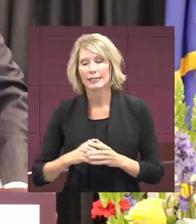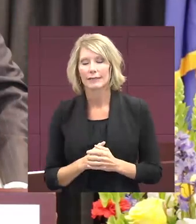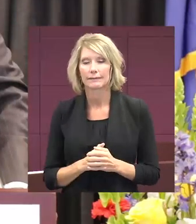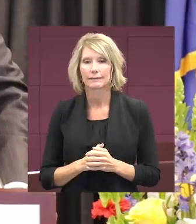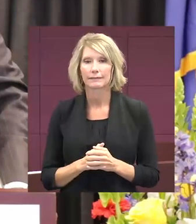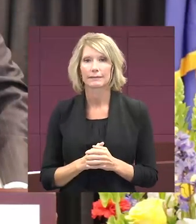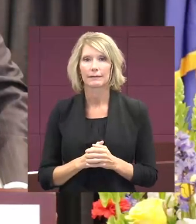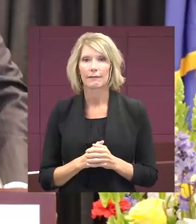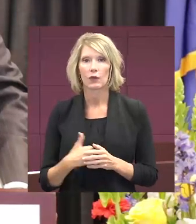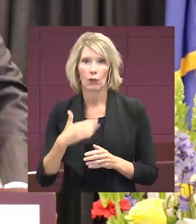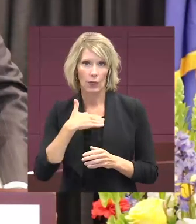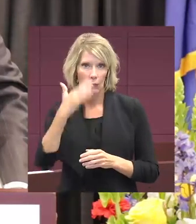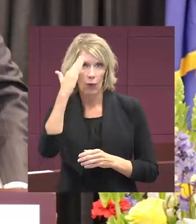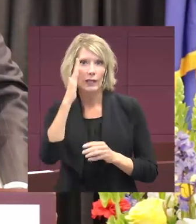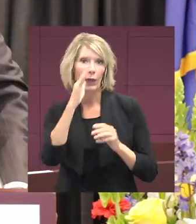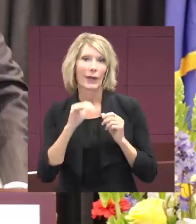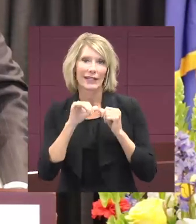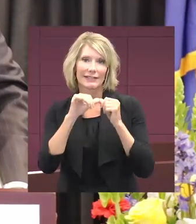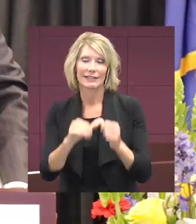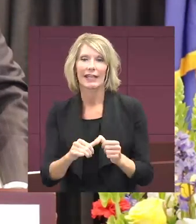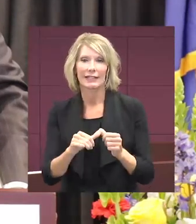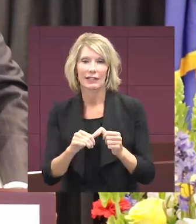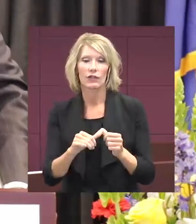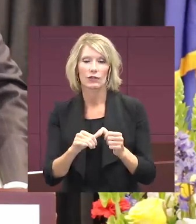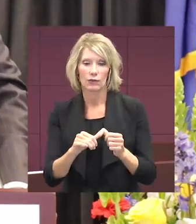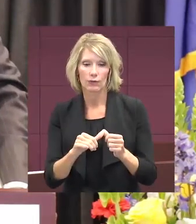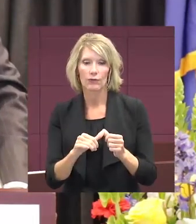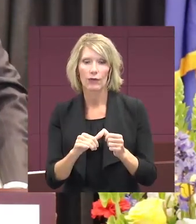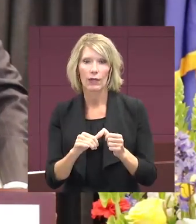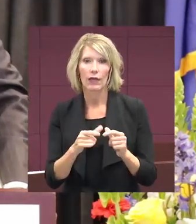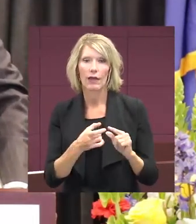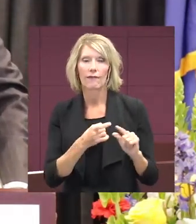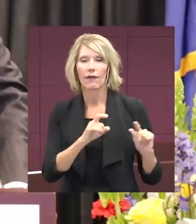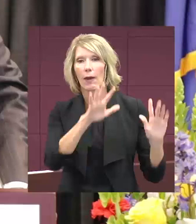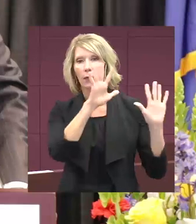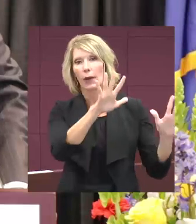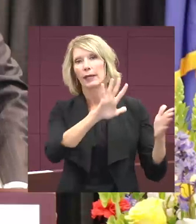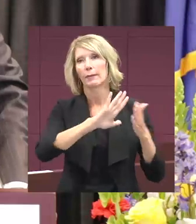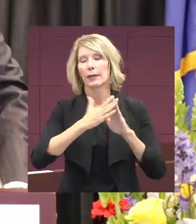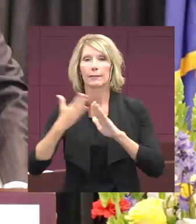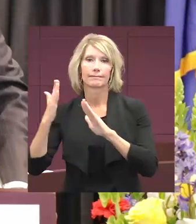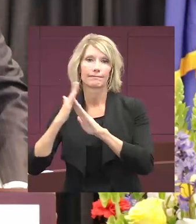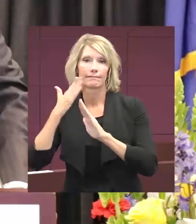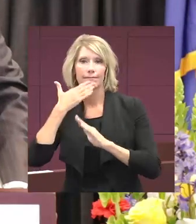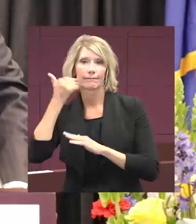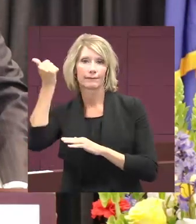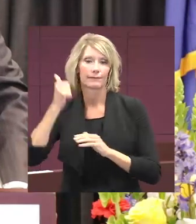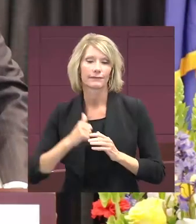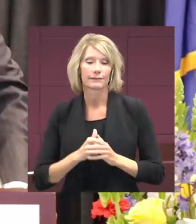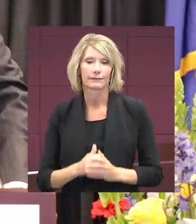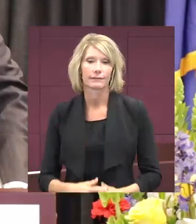We know they will continue to move from great to exemplary.